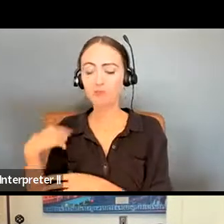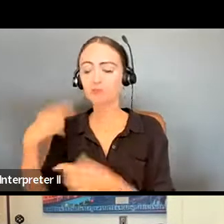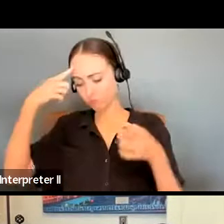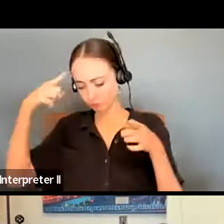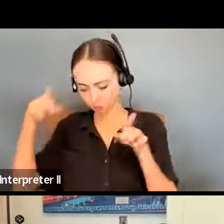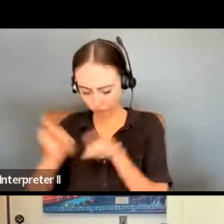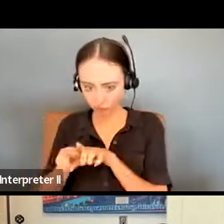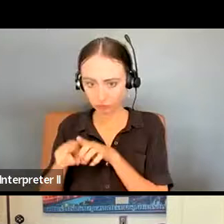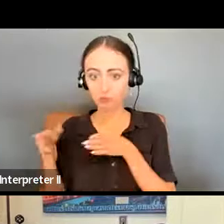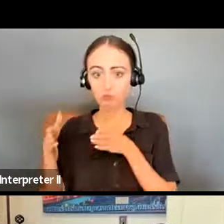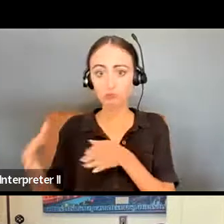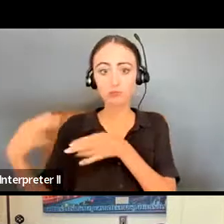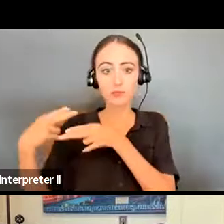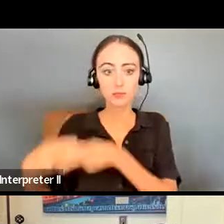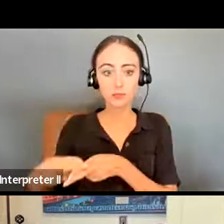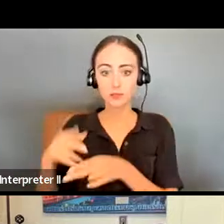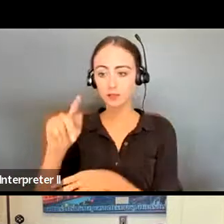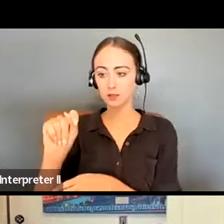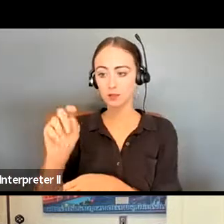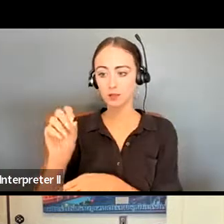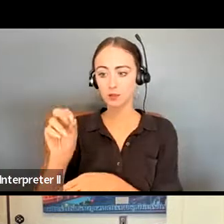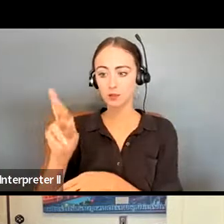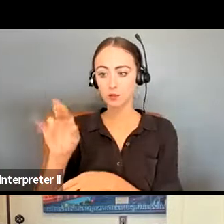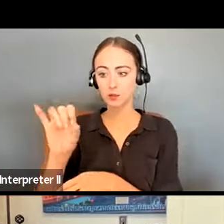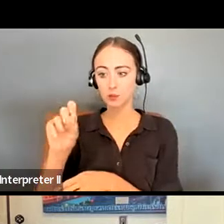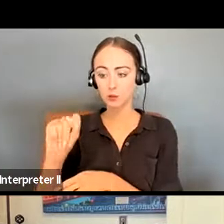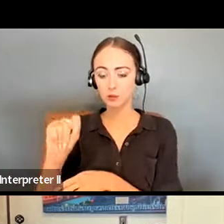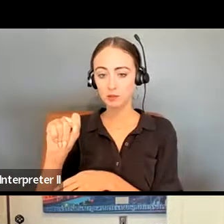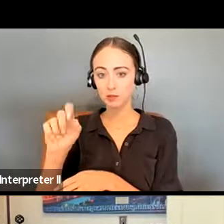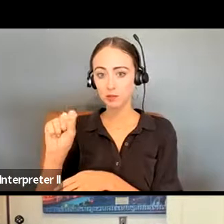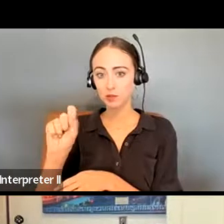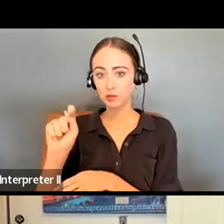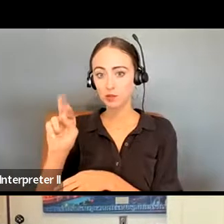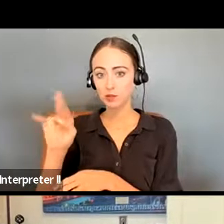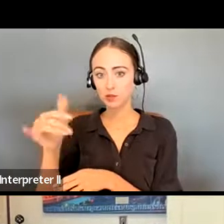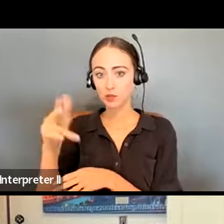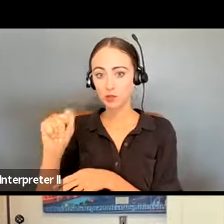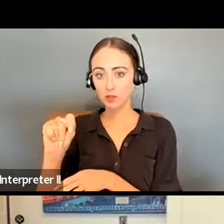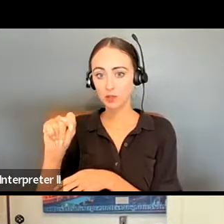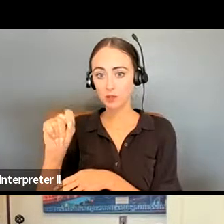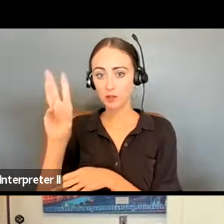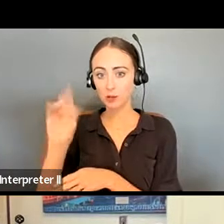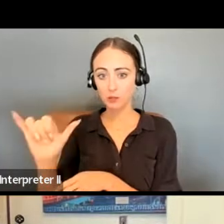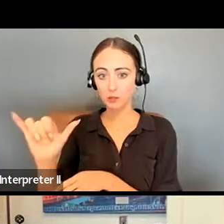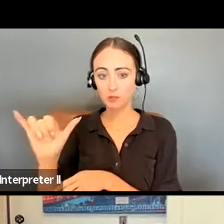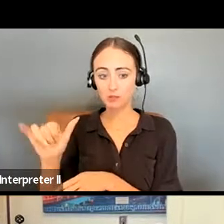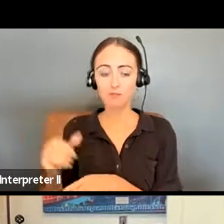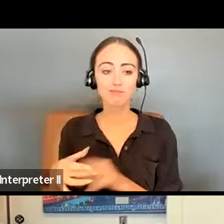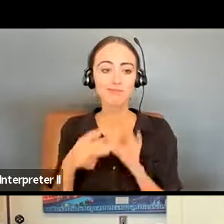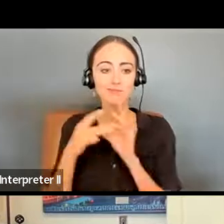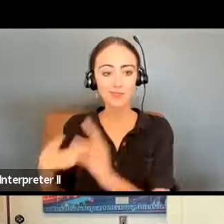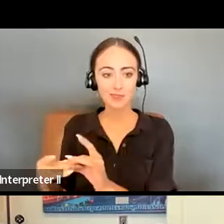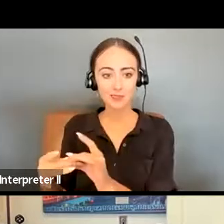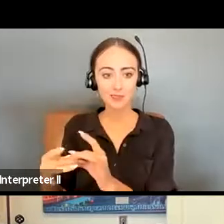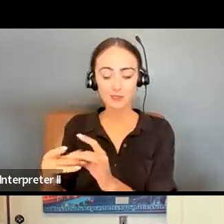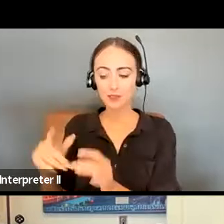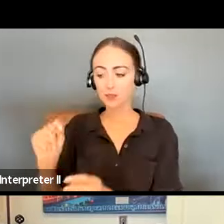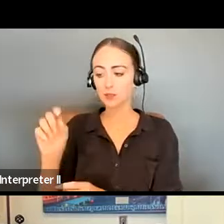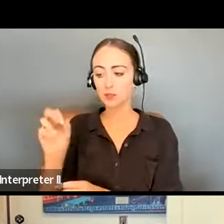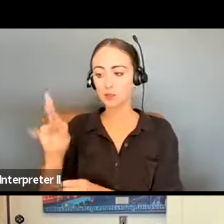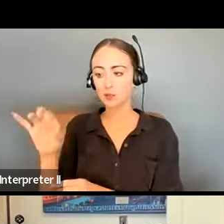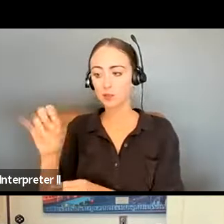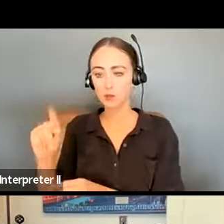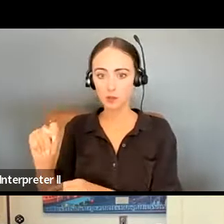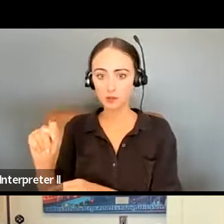agreement to name the alley Torres Strait Way. The choice of the proposed name refers to the Torres Strait, which